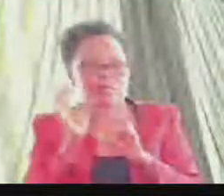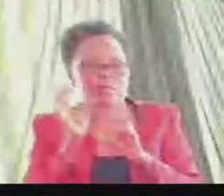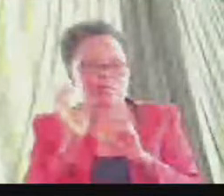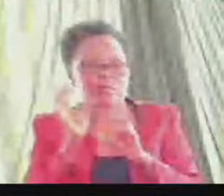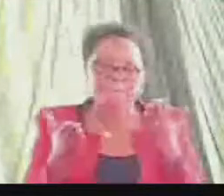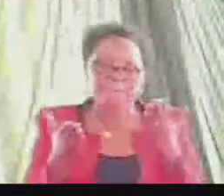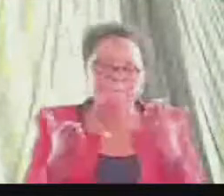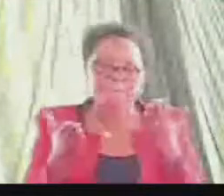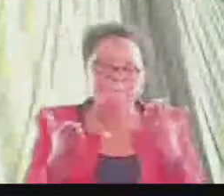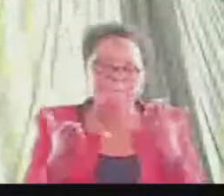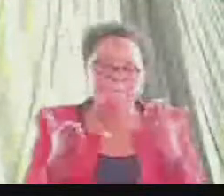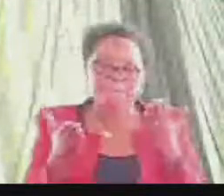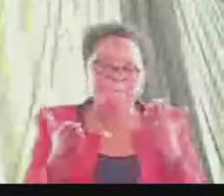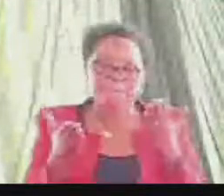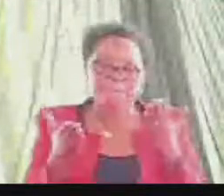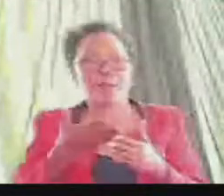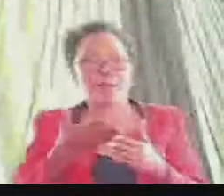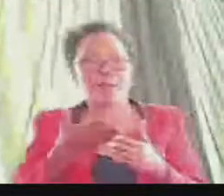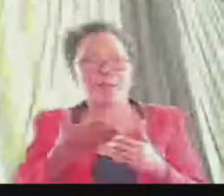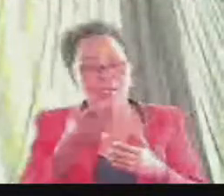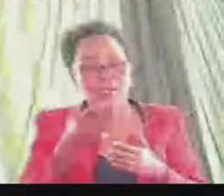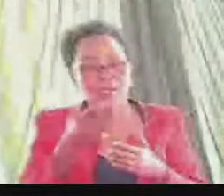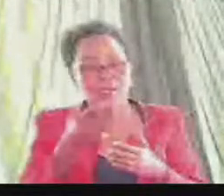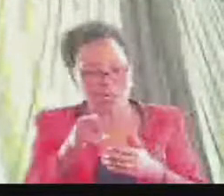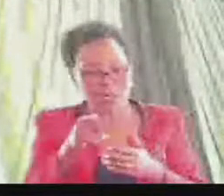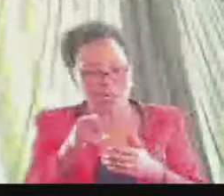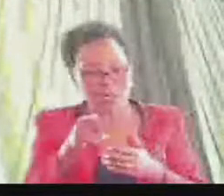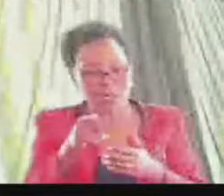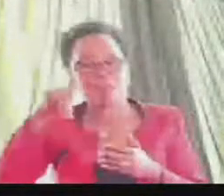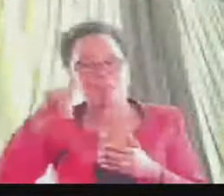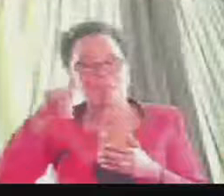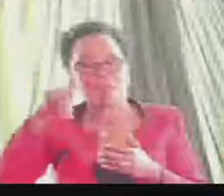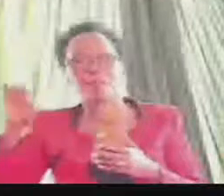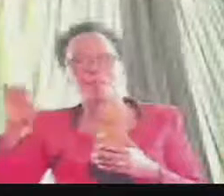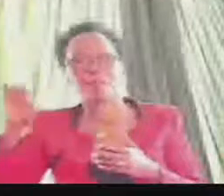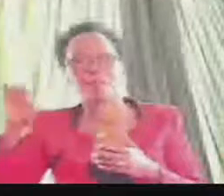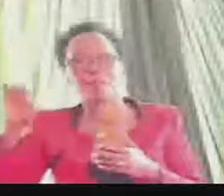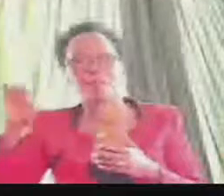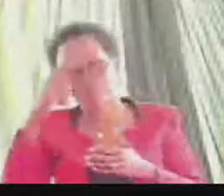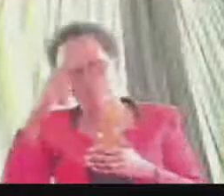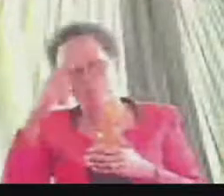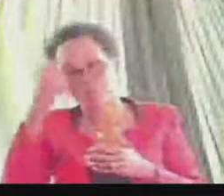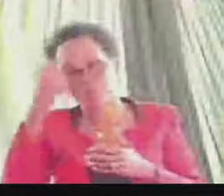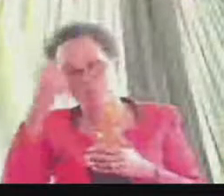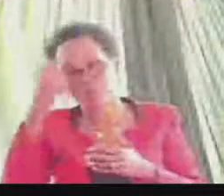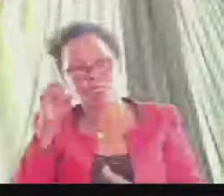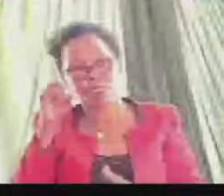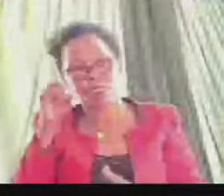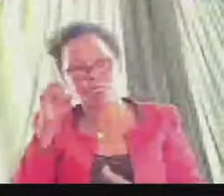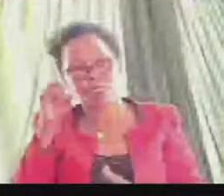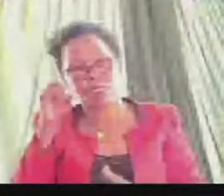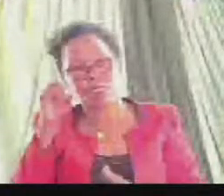main answer to this will be the PMMU, because that DCRT PMMU